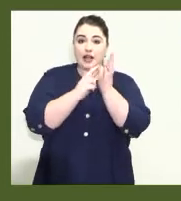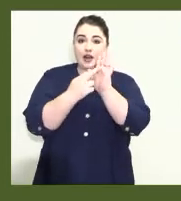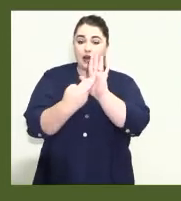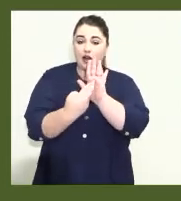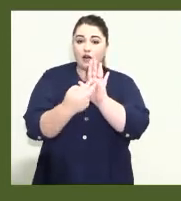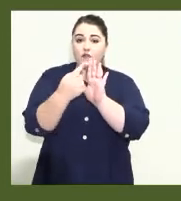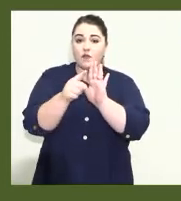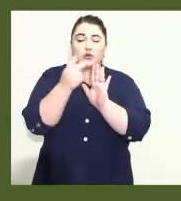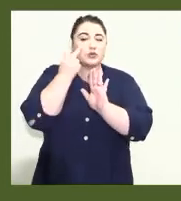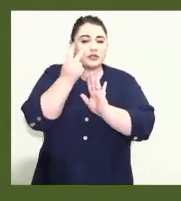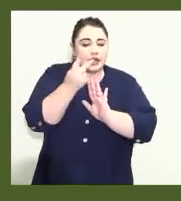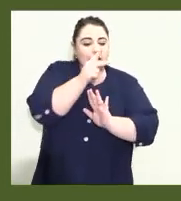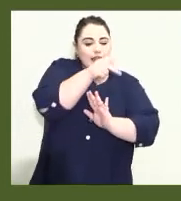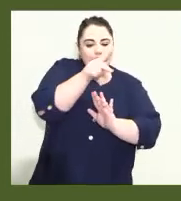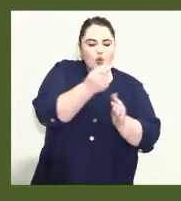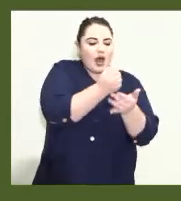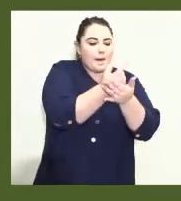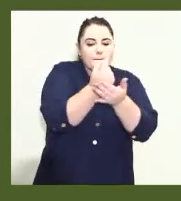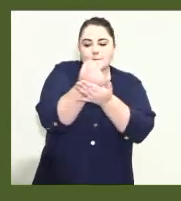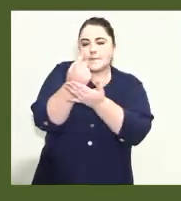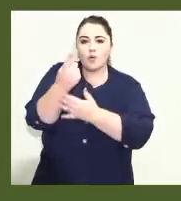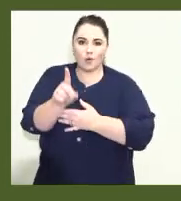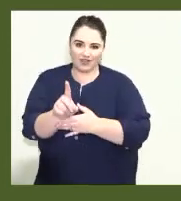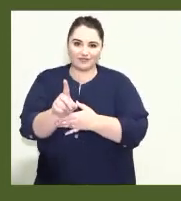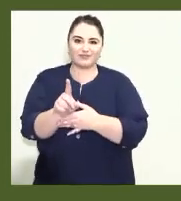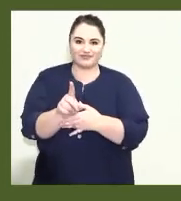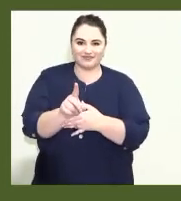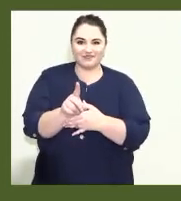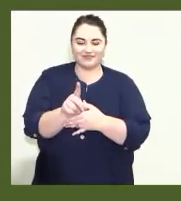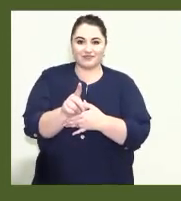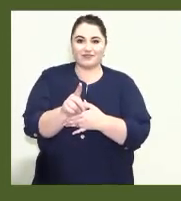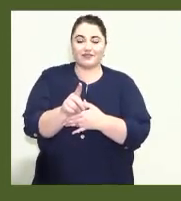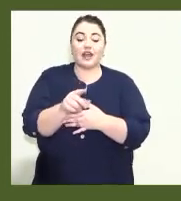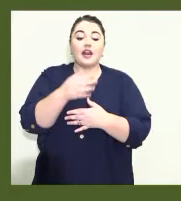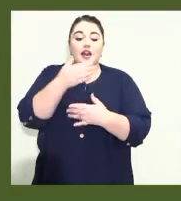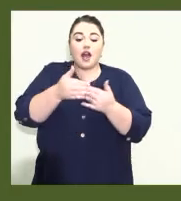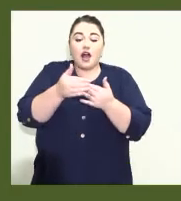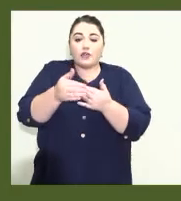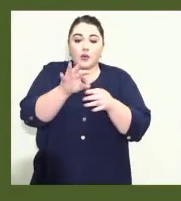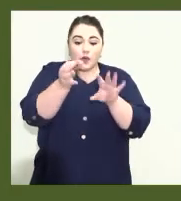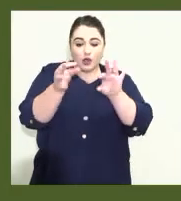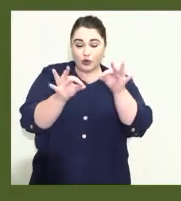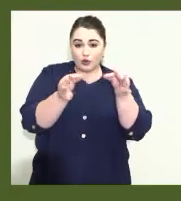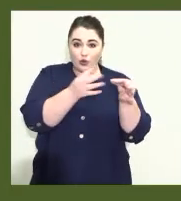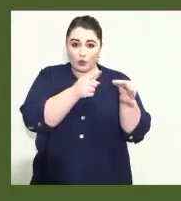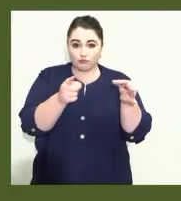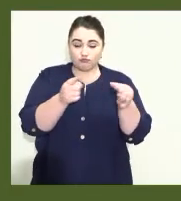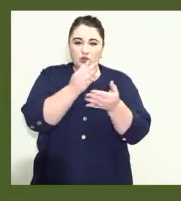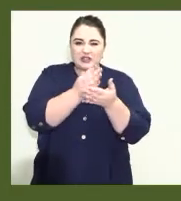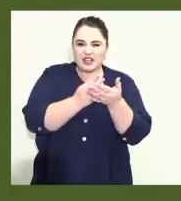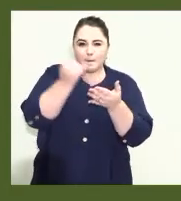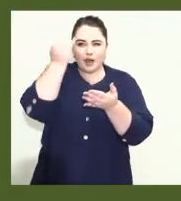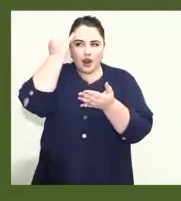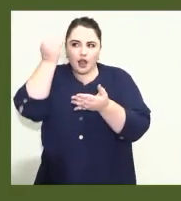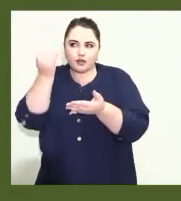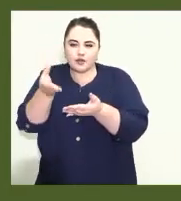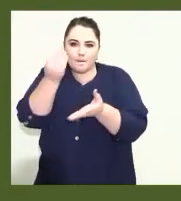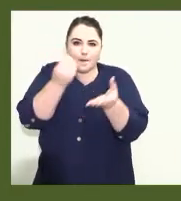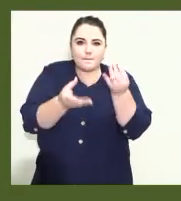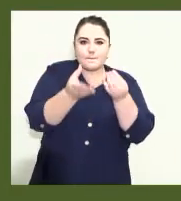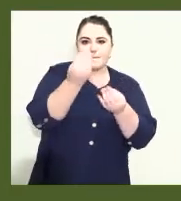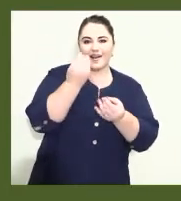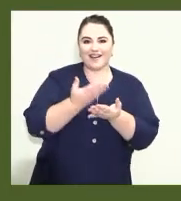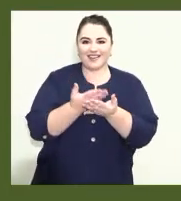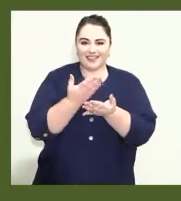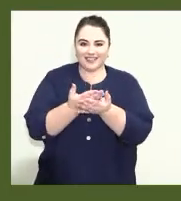representation of to spot trends. That is why we like graphs, and you interpret the graphs to draw certain conclusions.